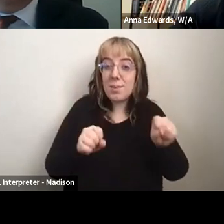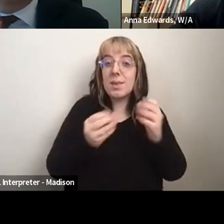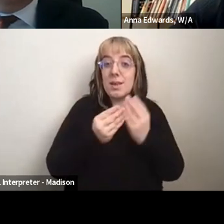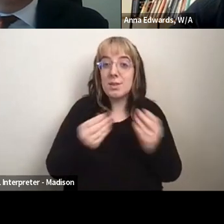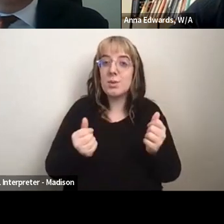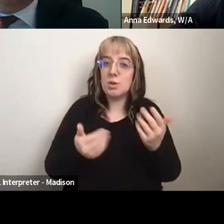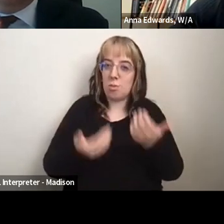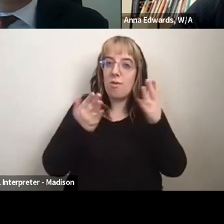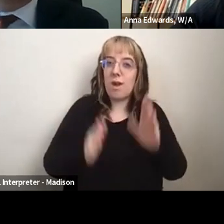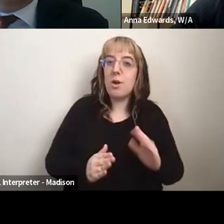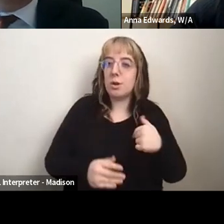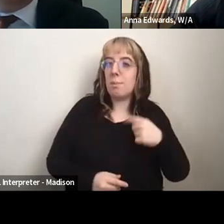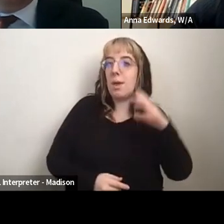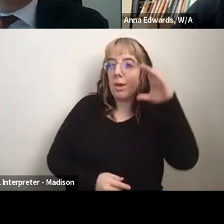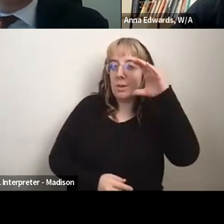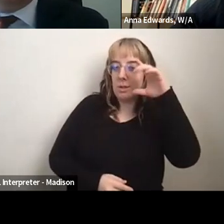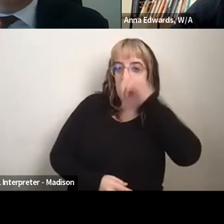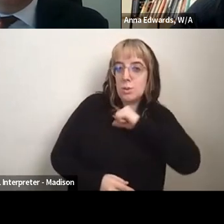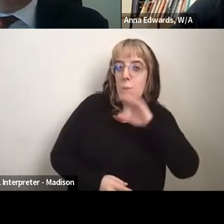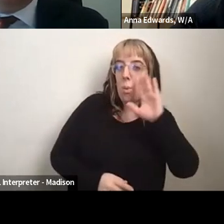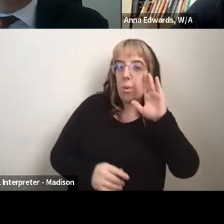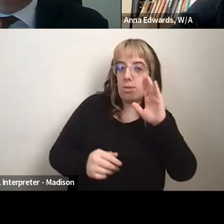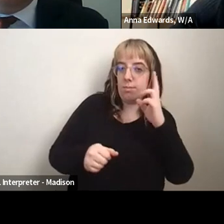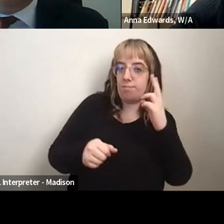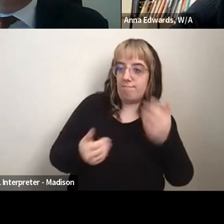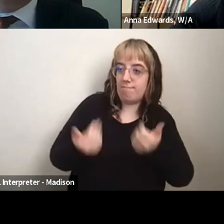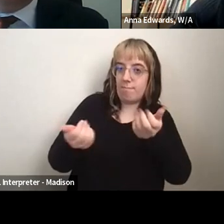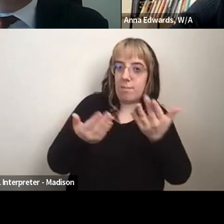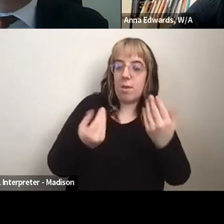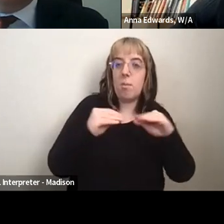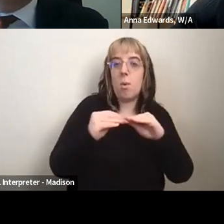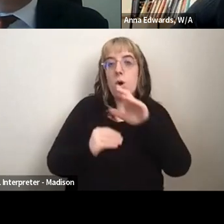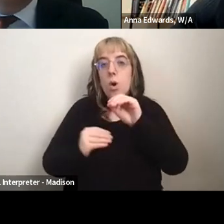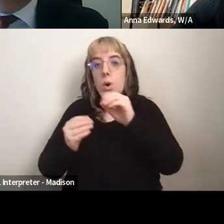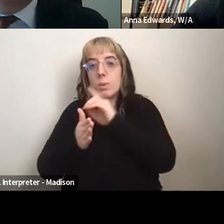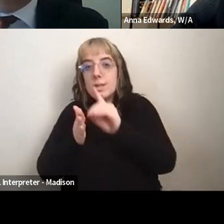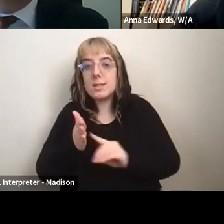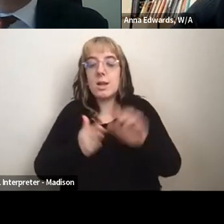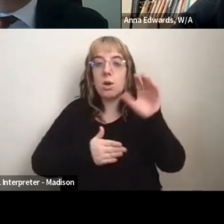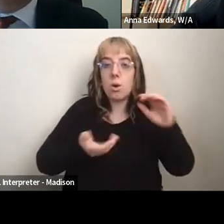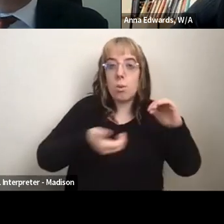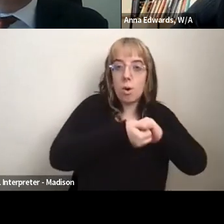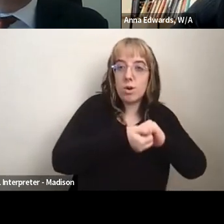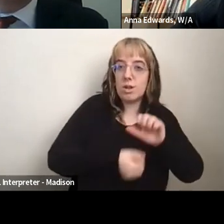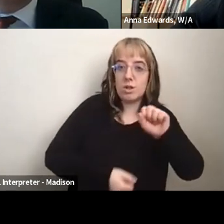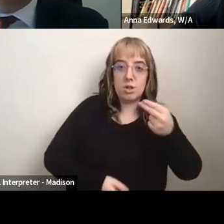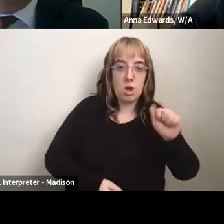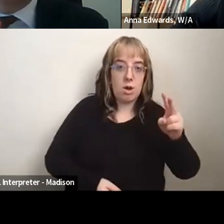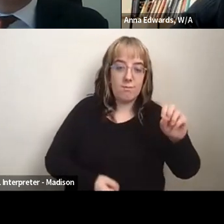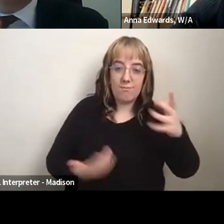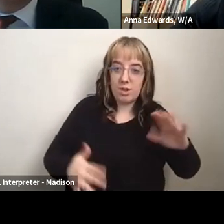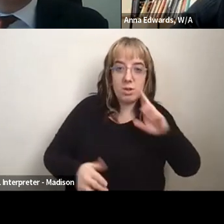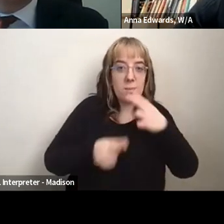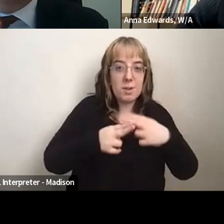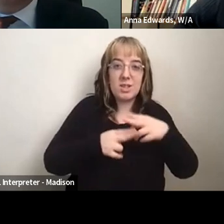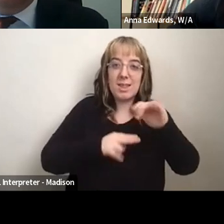be investing more in the area of co-designing, co-partnering, just like Sean mentioned earlier, that sustainability.